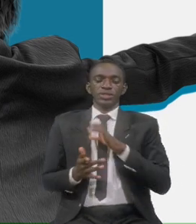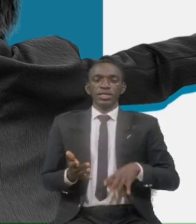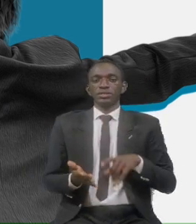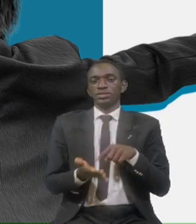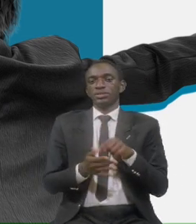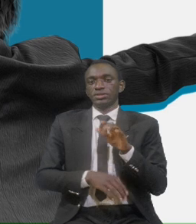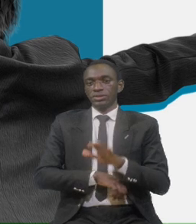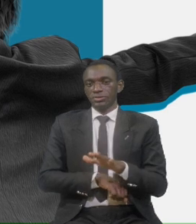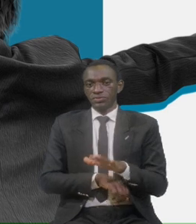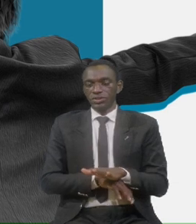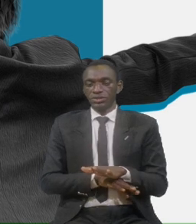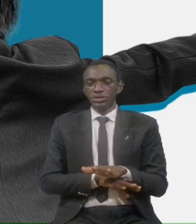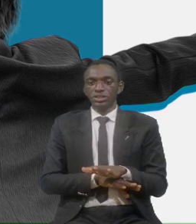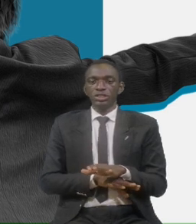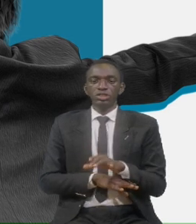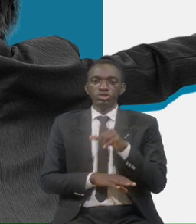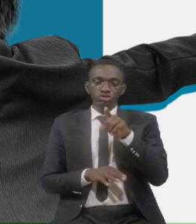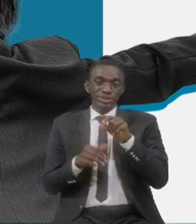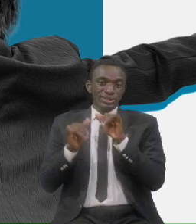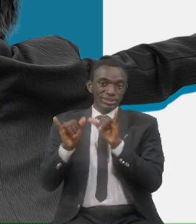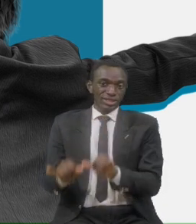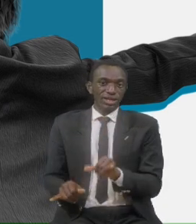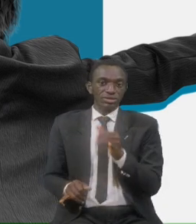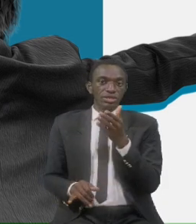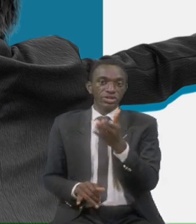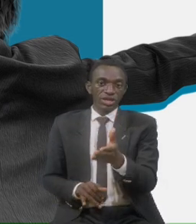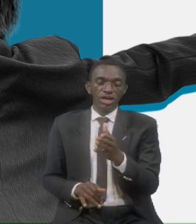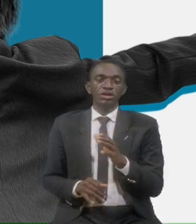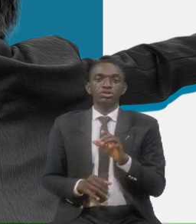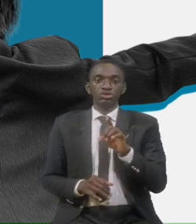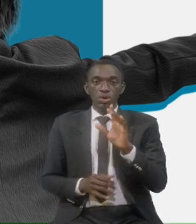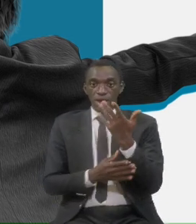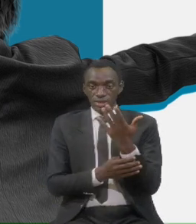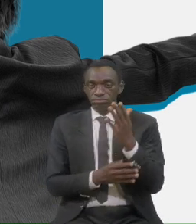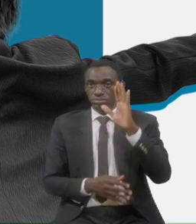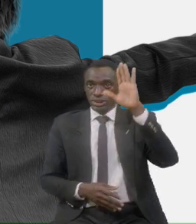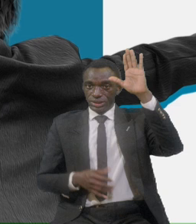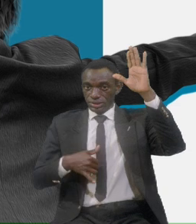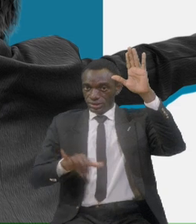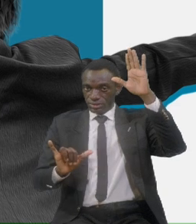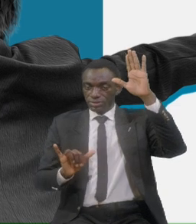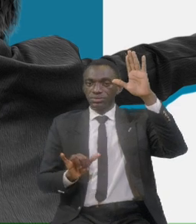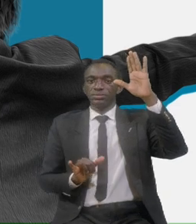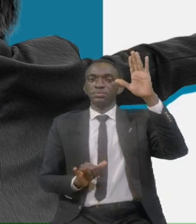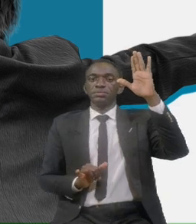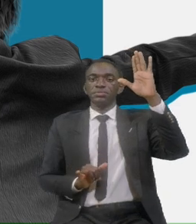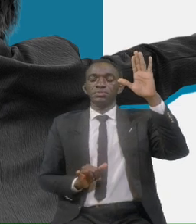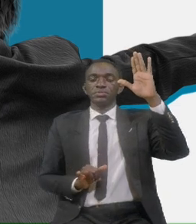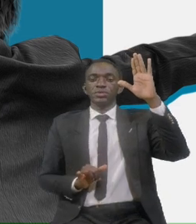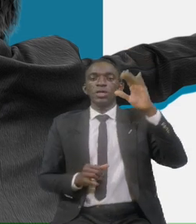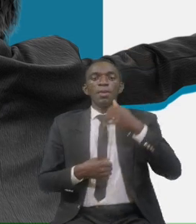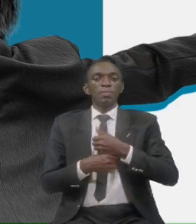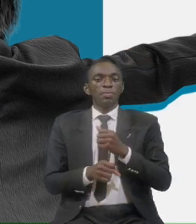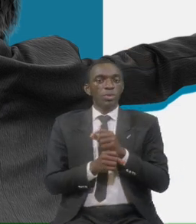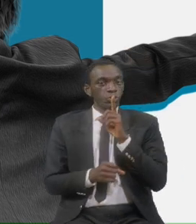please remain where you are with your hands raised up. Make sure you make